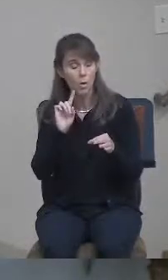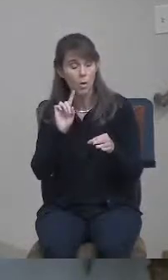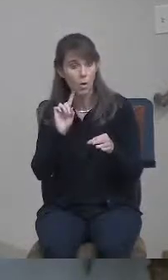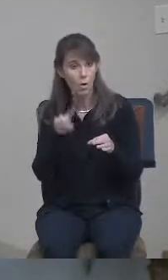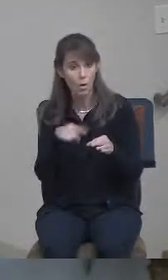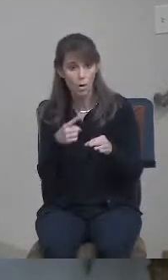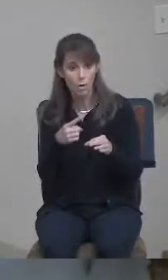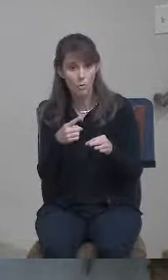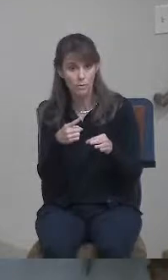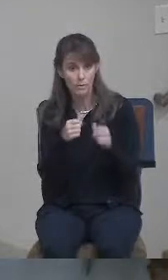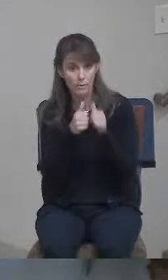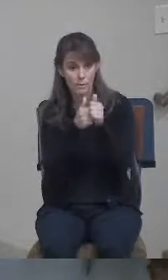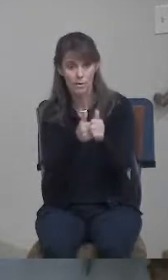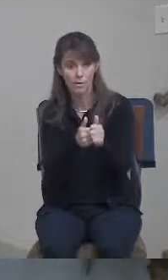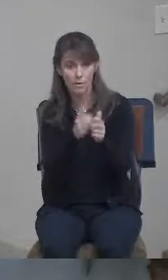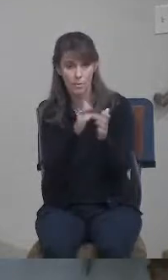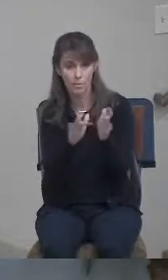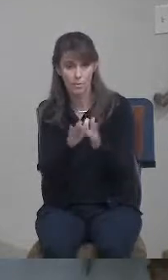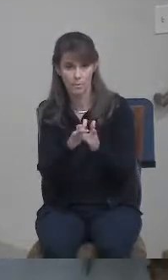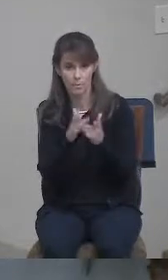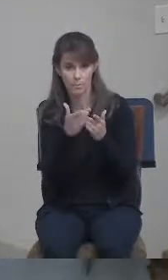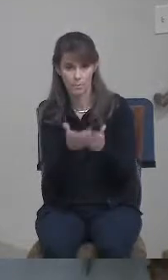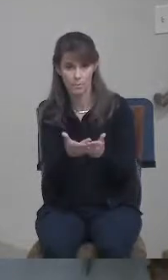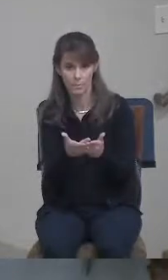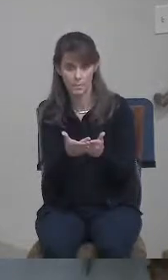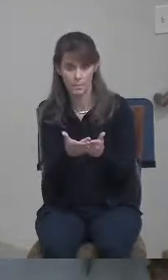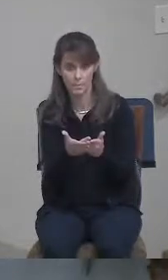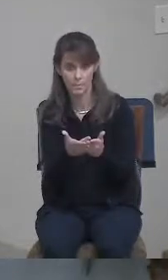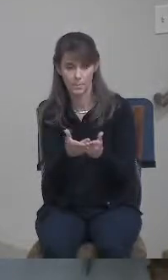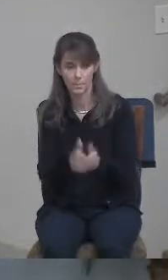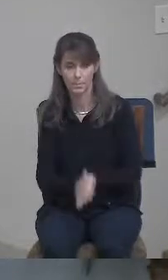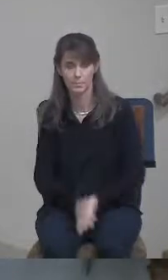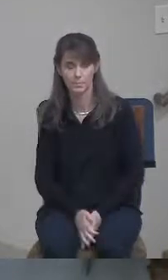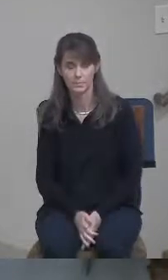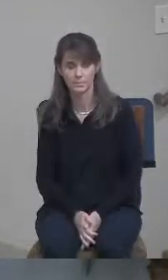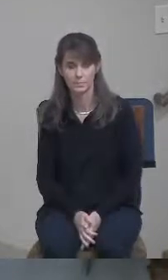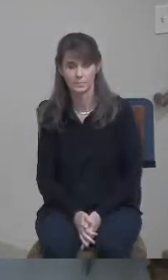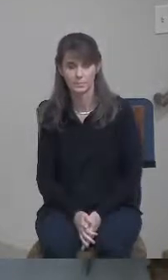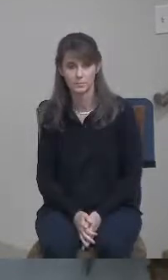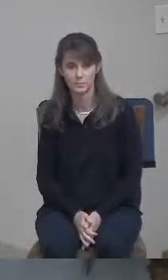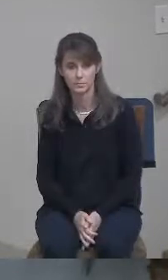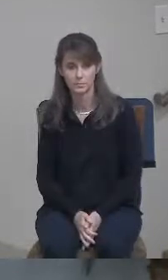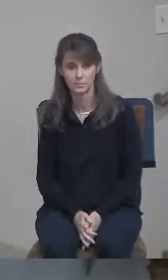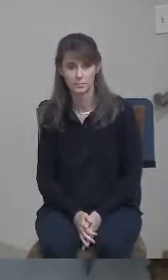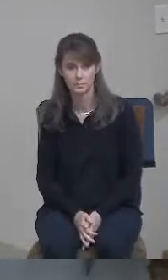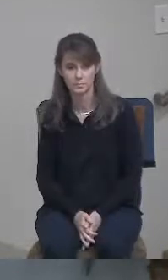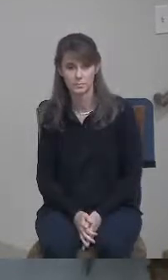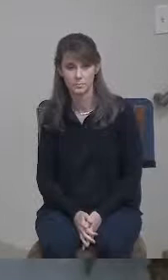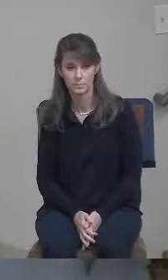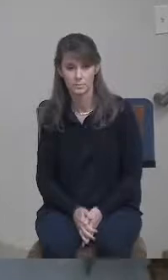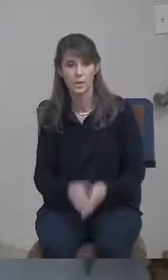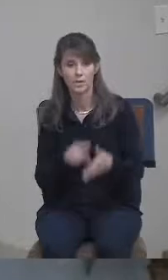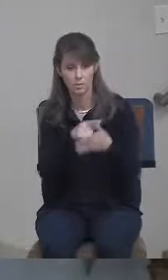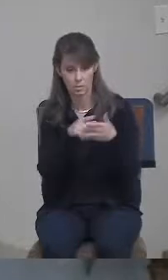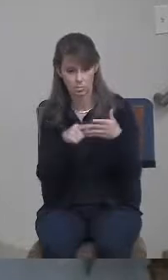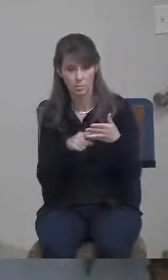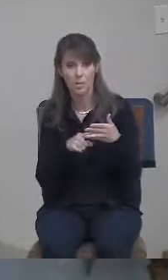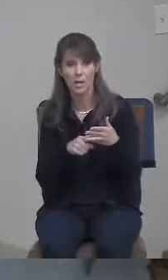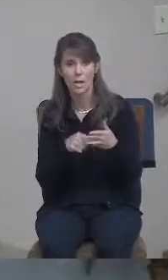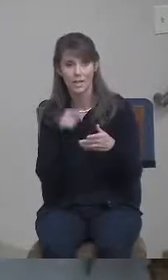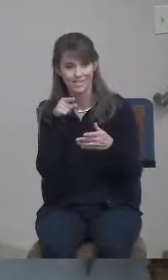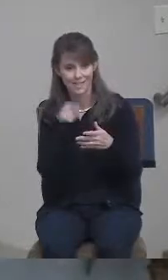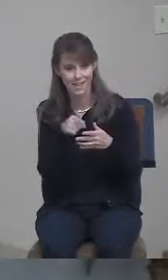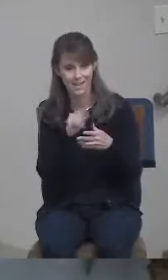That weaknesses appear in their 5 cardinal principles is evident, but they were on the high road back to the ancient